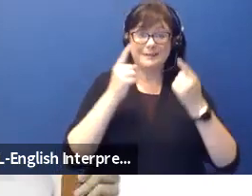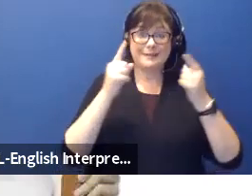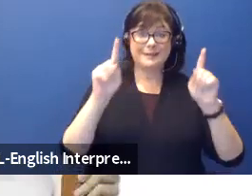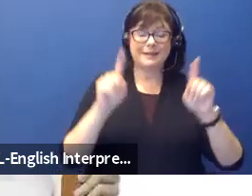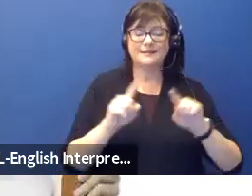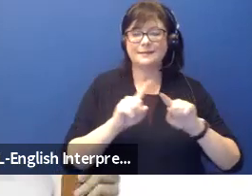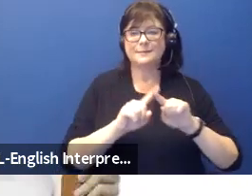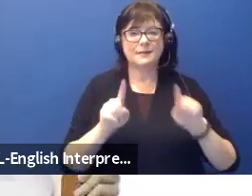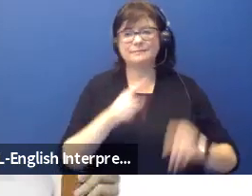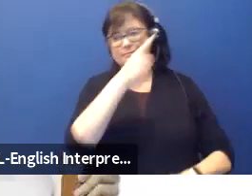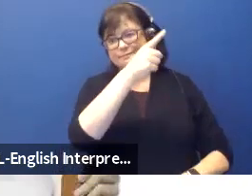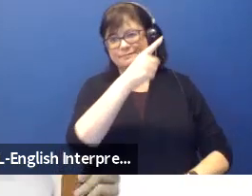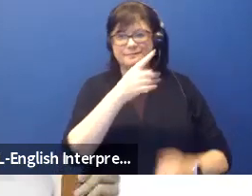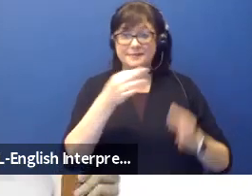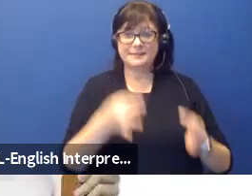Okay.